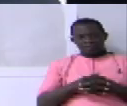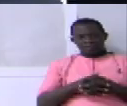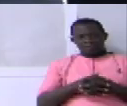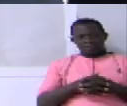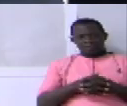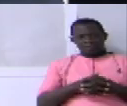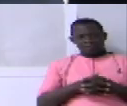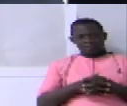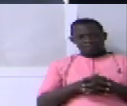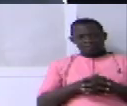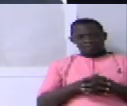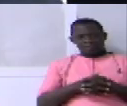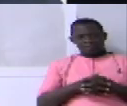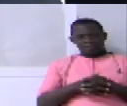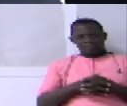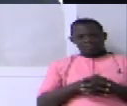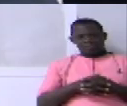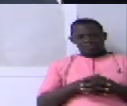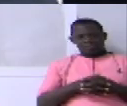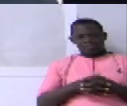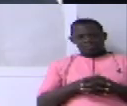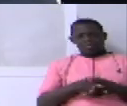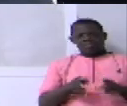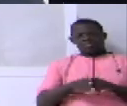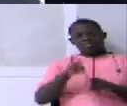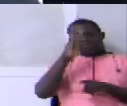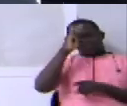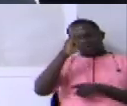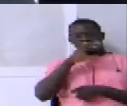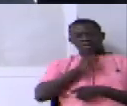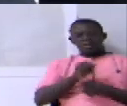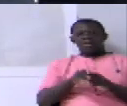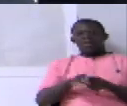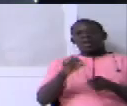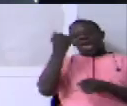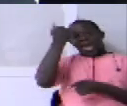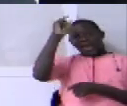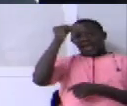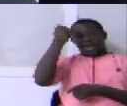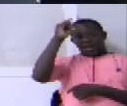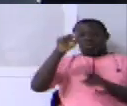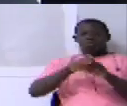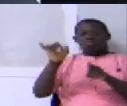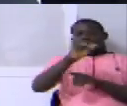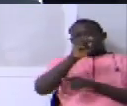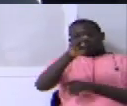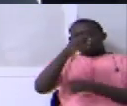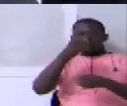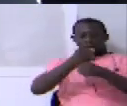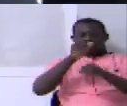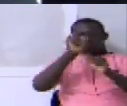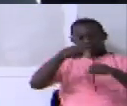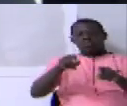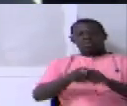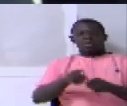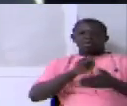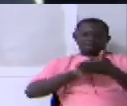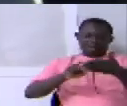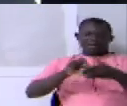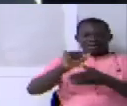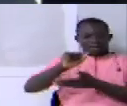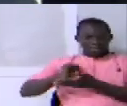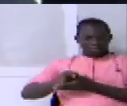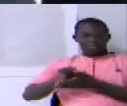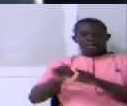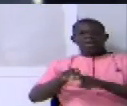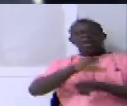dia mo kumfa kumakang lumenula. Thank you, sir. The suggestions that you made, we will take note of them. And as I